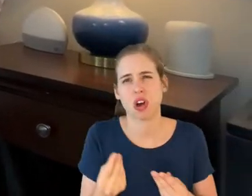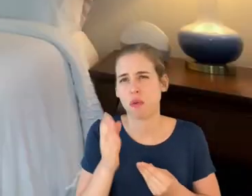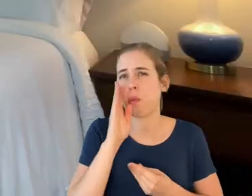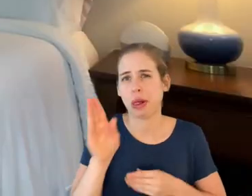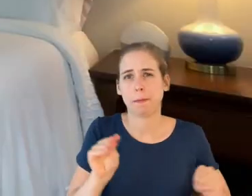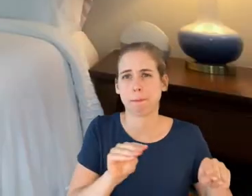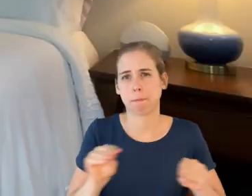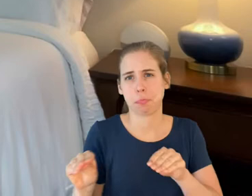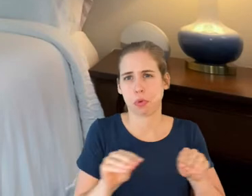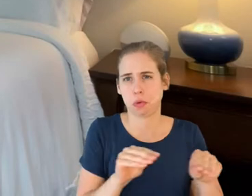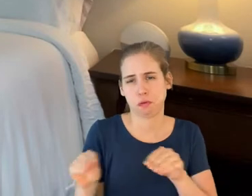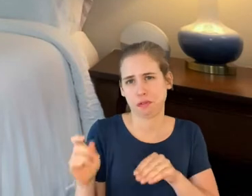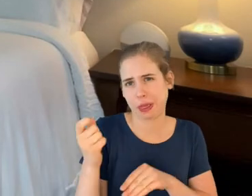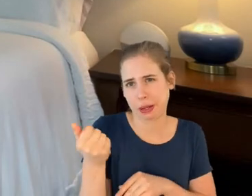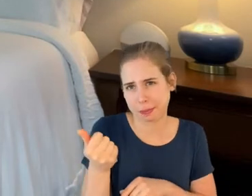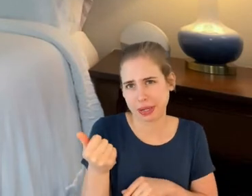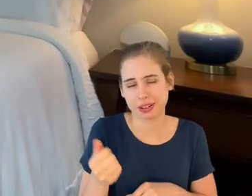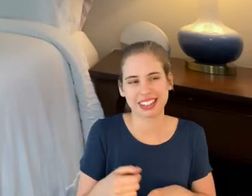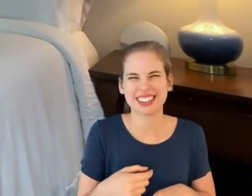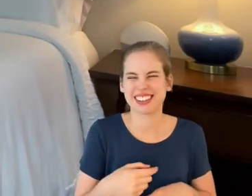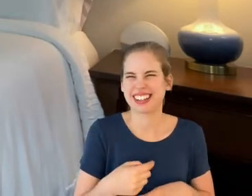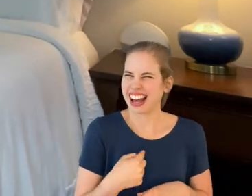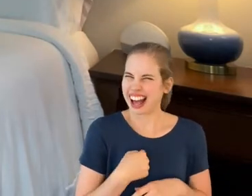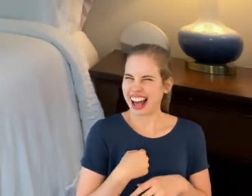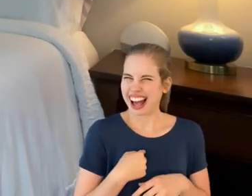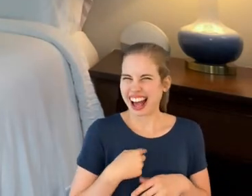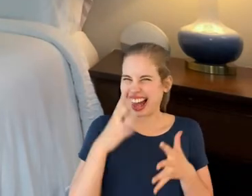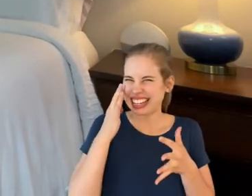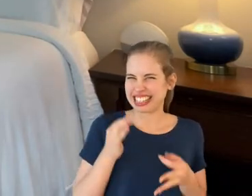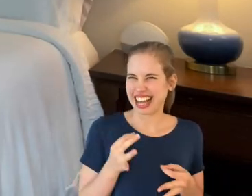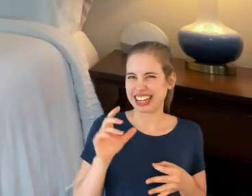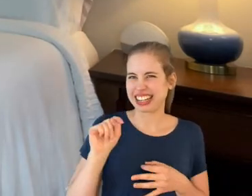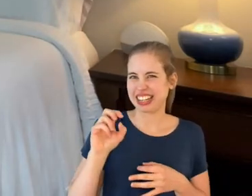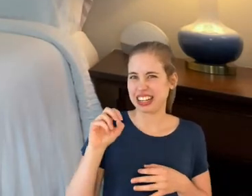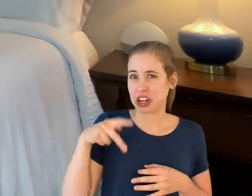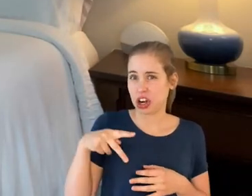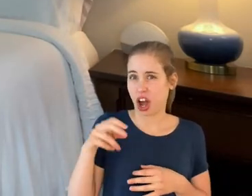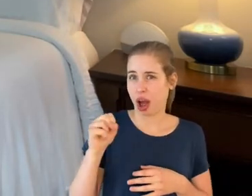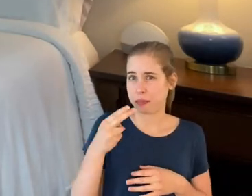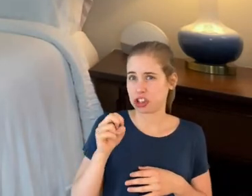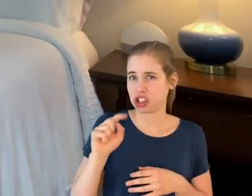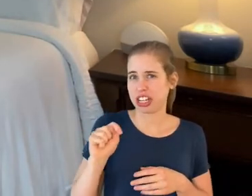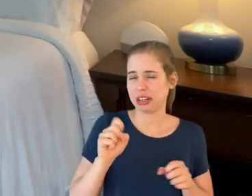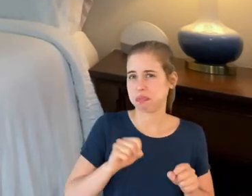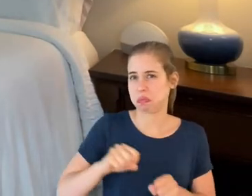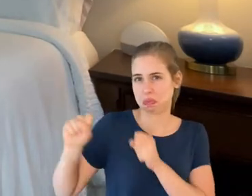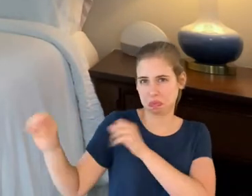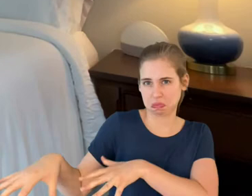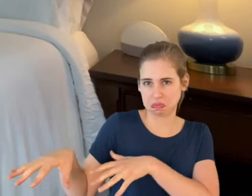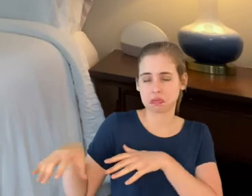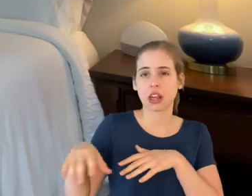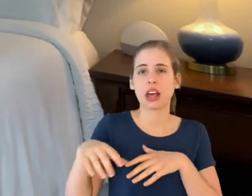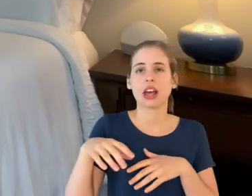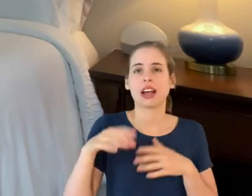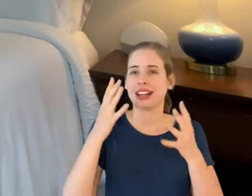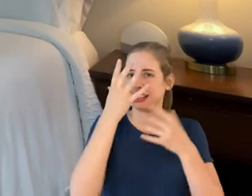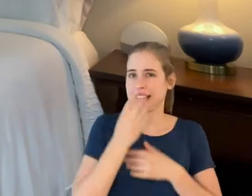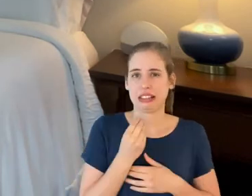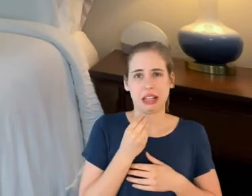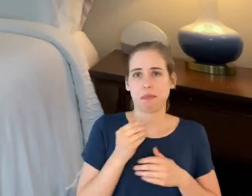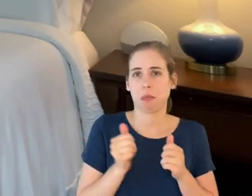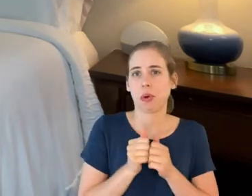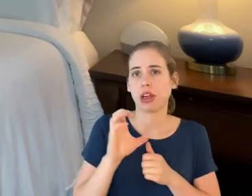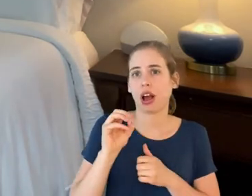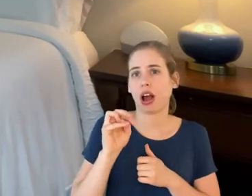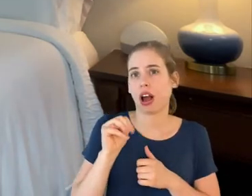soft. One thing I did start to do was actually sleep without the top sheet, and I was just sleeping with the comforter itself, and